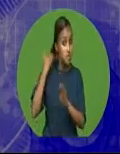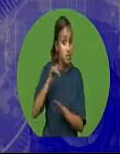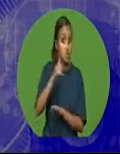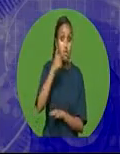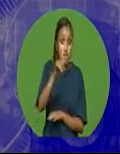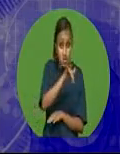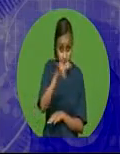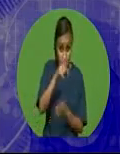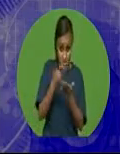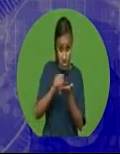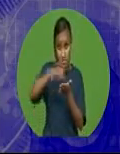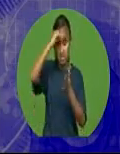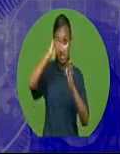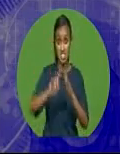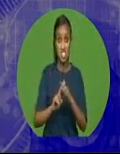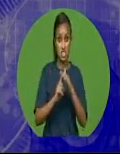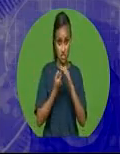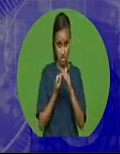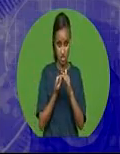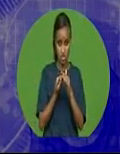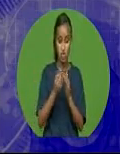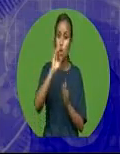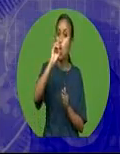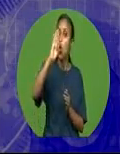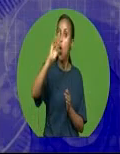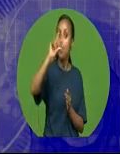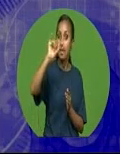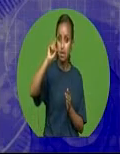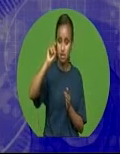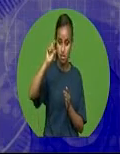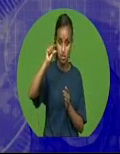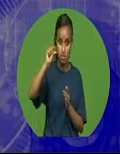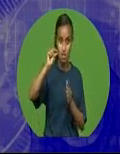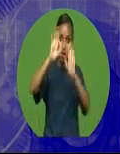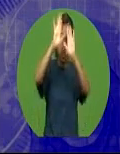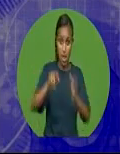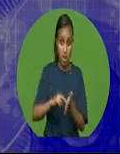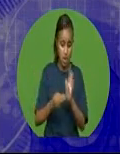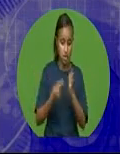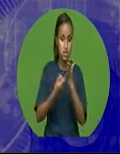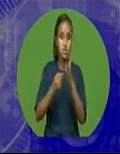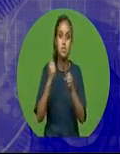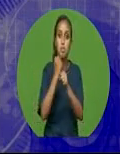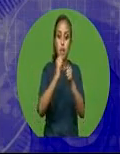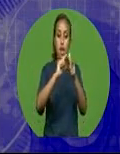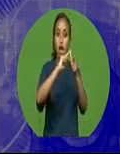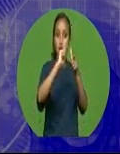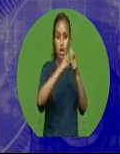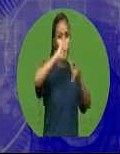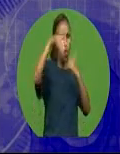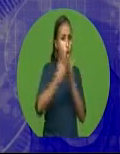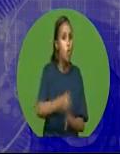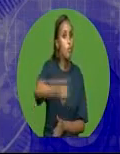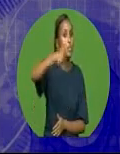As we have said in the first part of this lesson, oblique planes are planes which make an angle to all